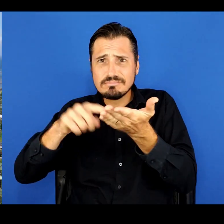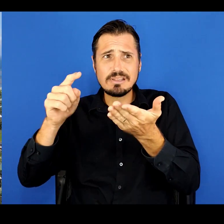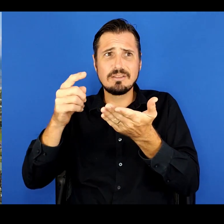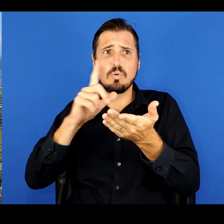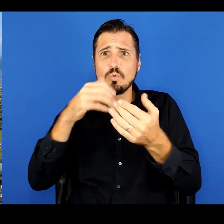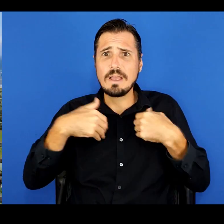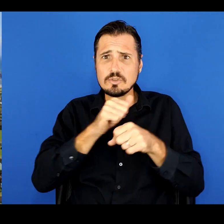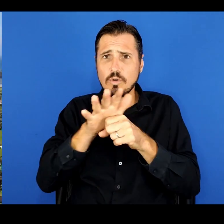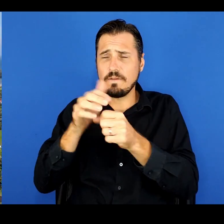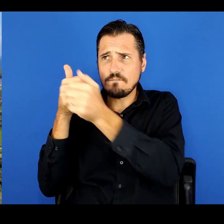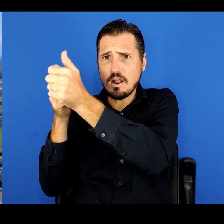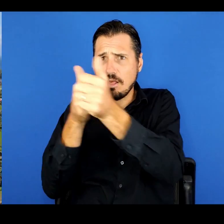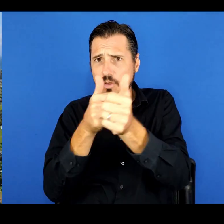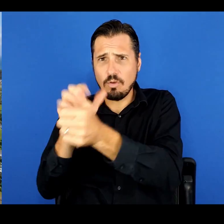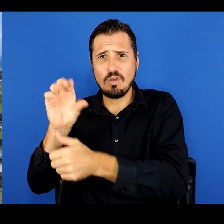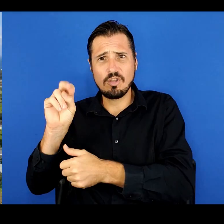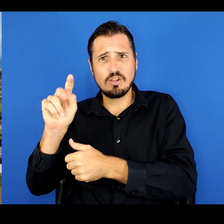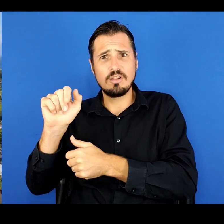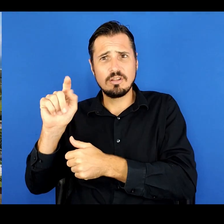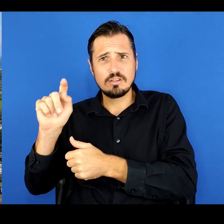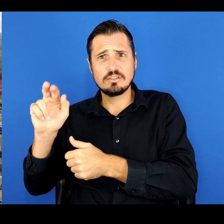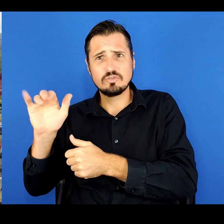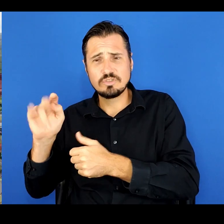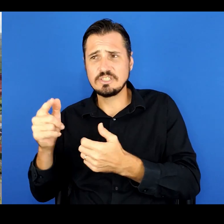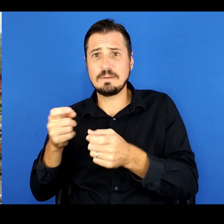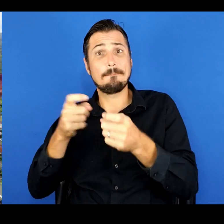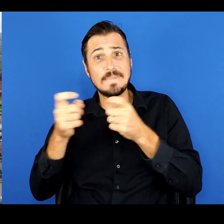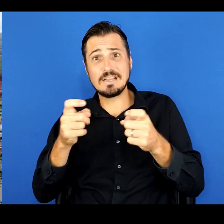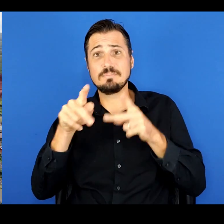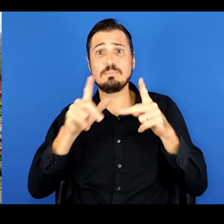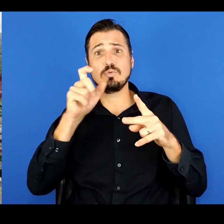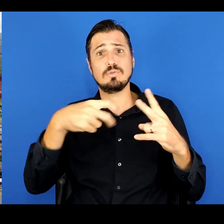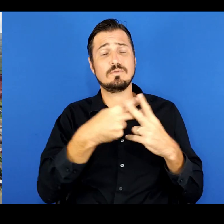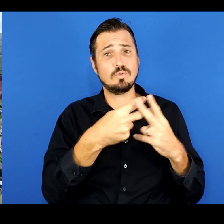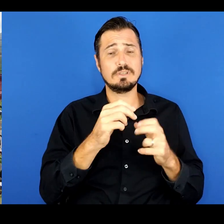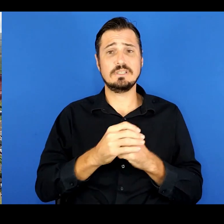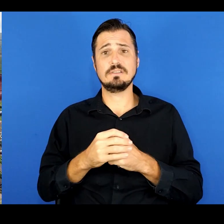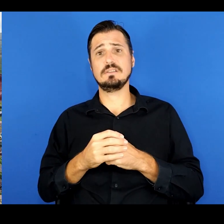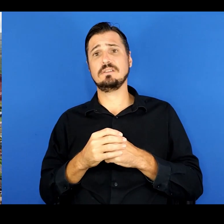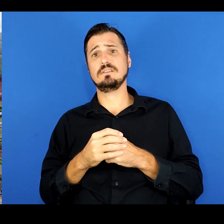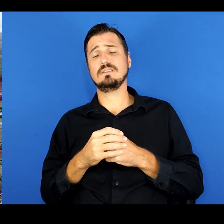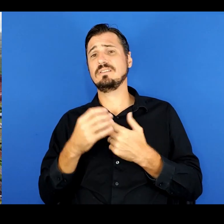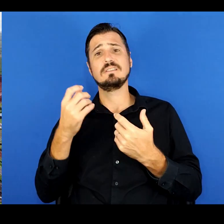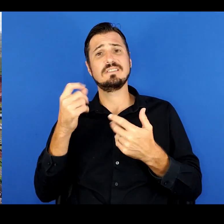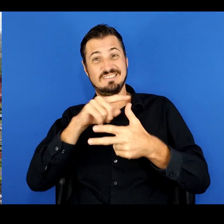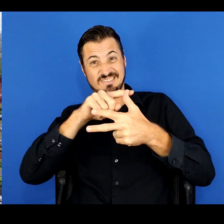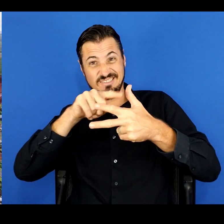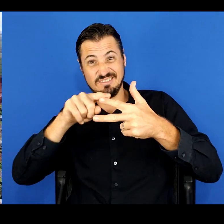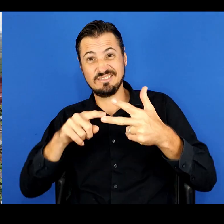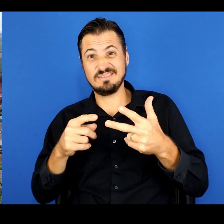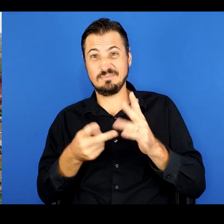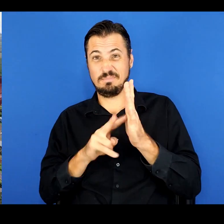and contact tracing and manage isolation and quarantine. All of these tools are dependent on all of us